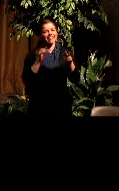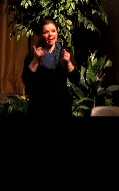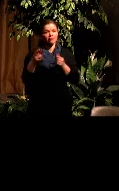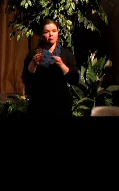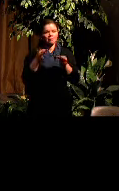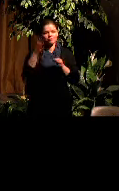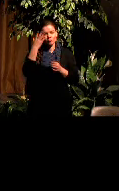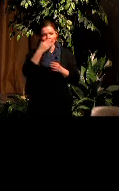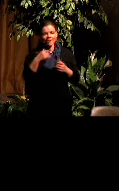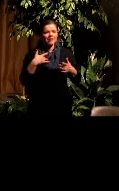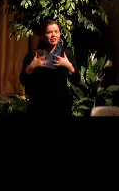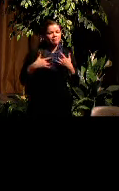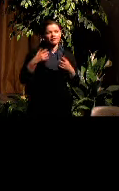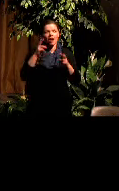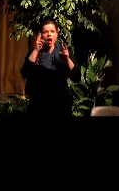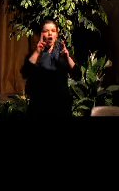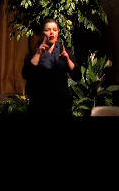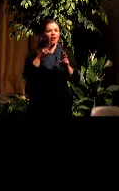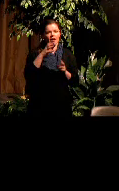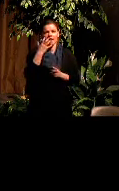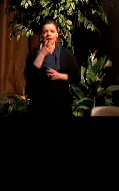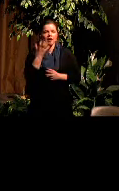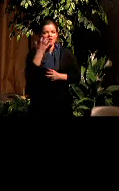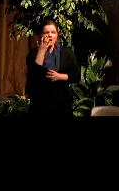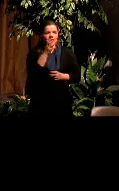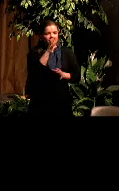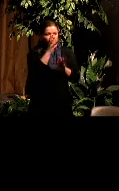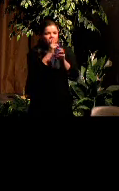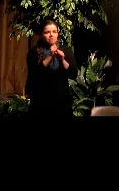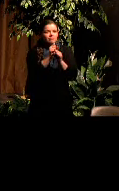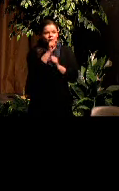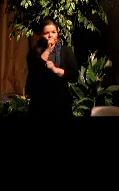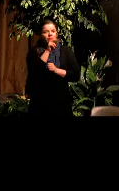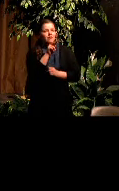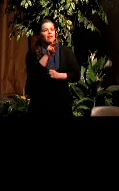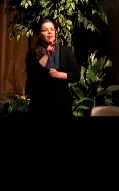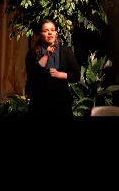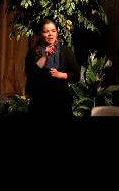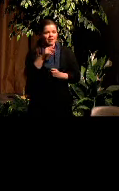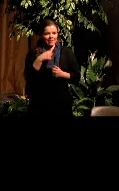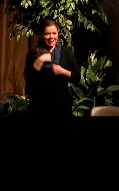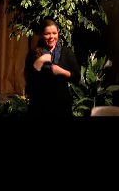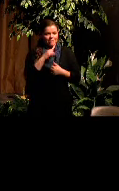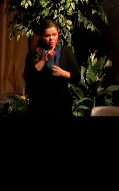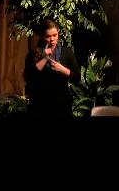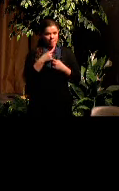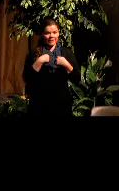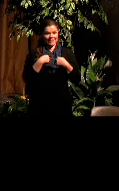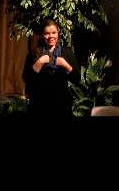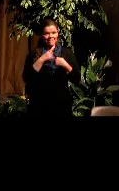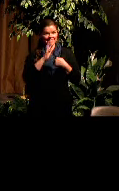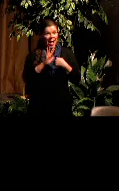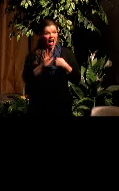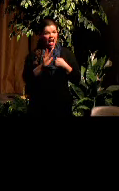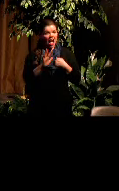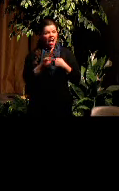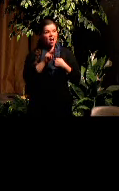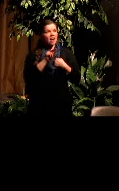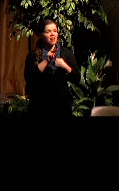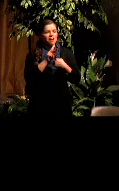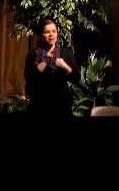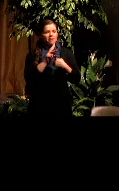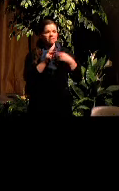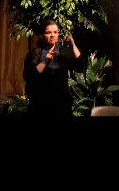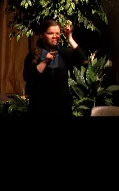the excitement, the interest of this interesting animal, for some reason, at that point, for whatever reason, ever since then,